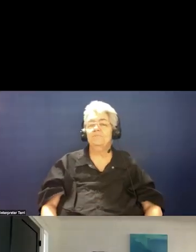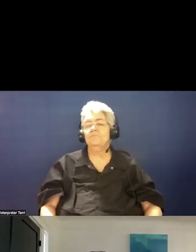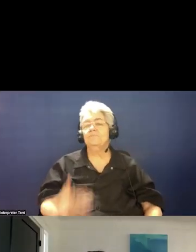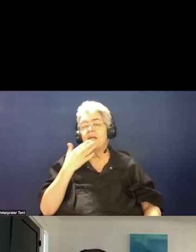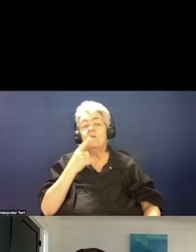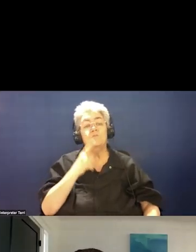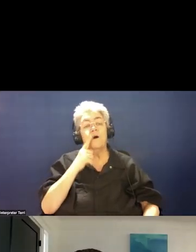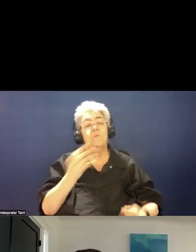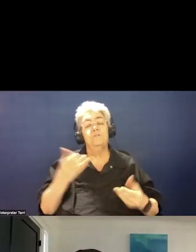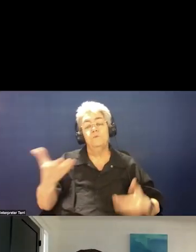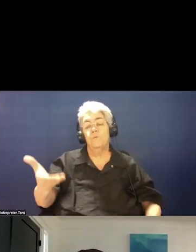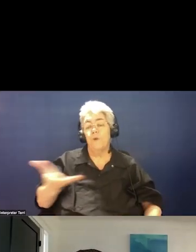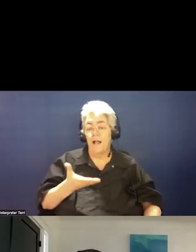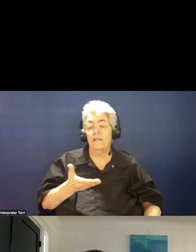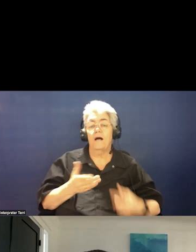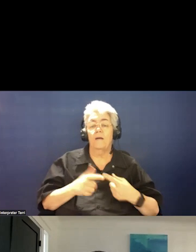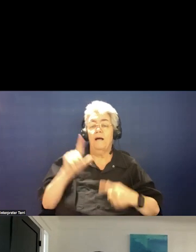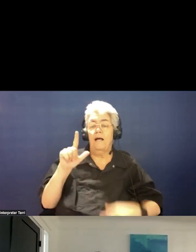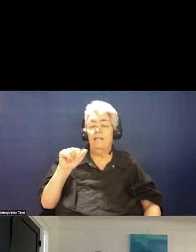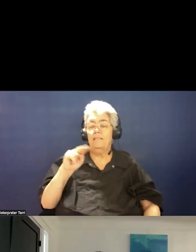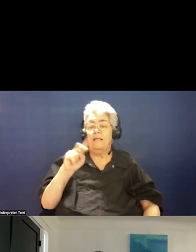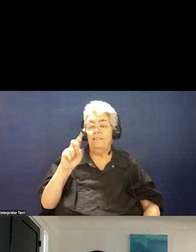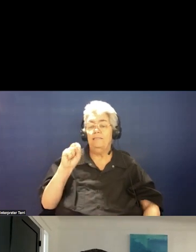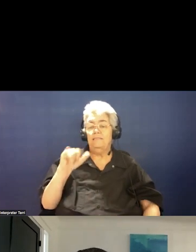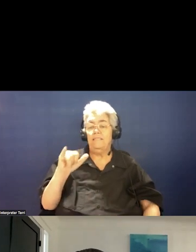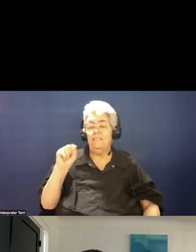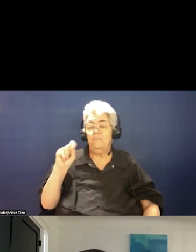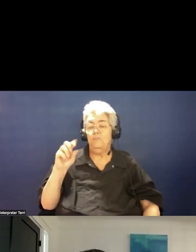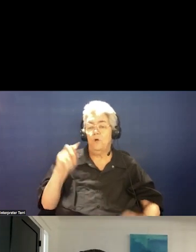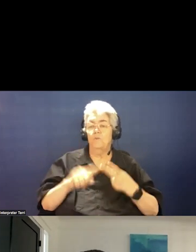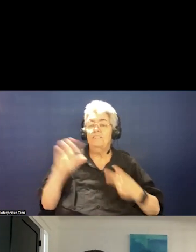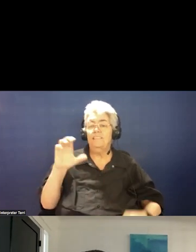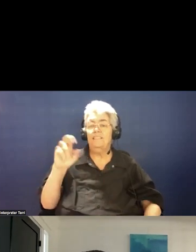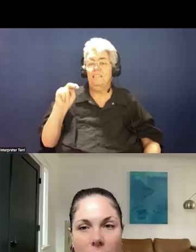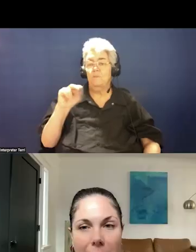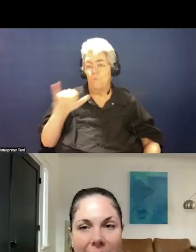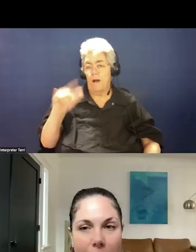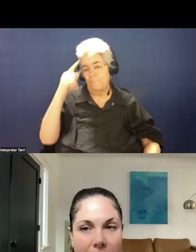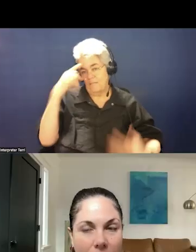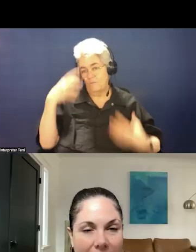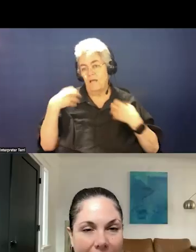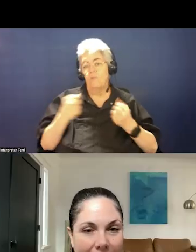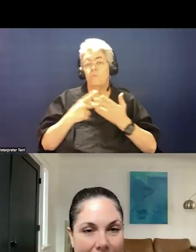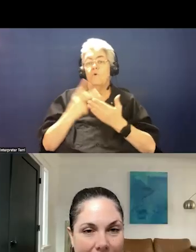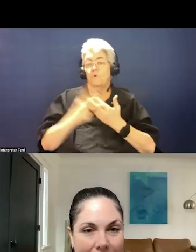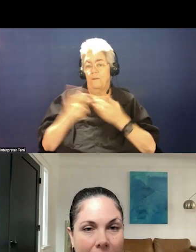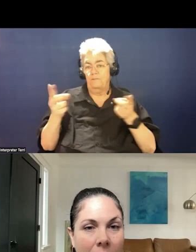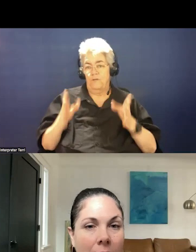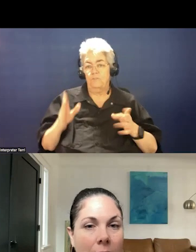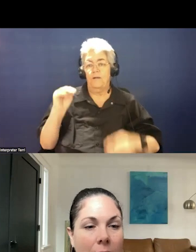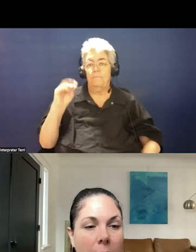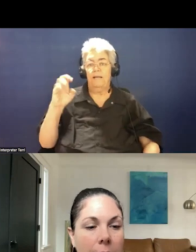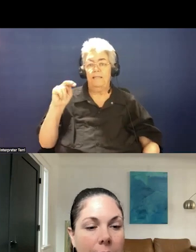I'd like to welcome Lindsay Stone. She's the CNY Mental Health Programming Director at the McNabb Center in